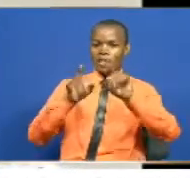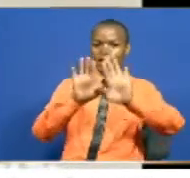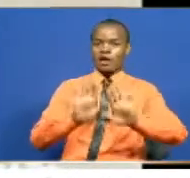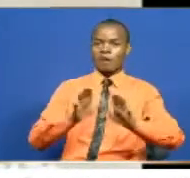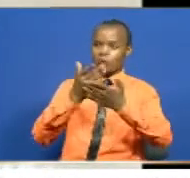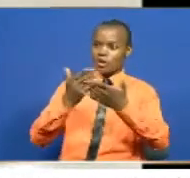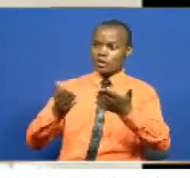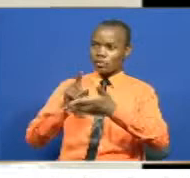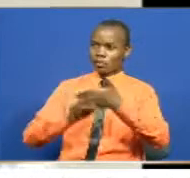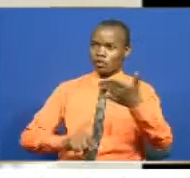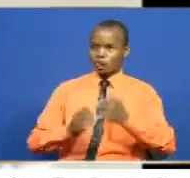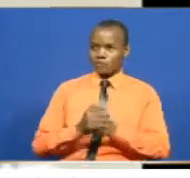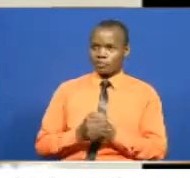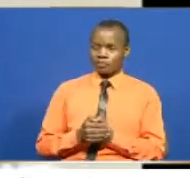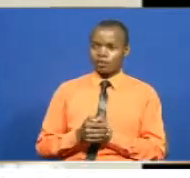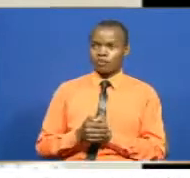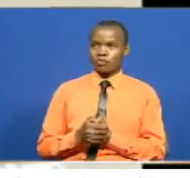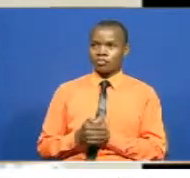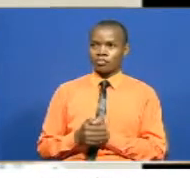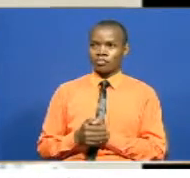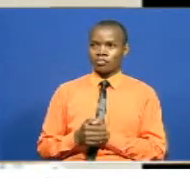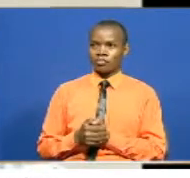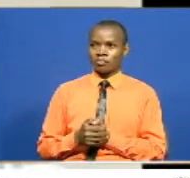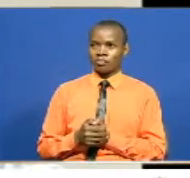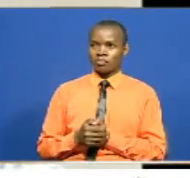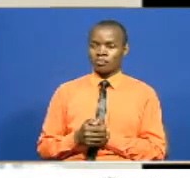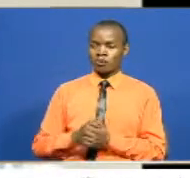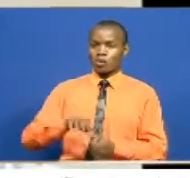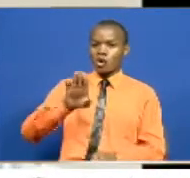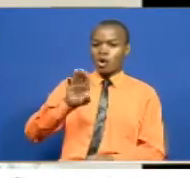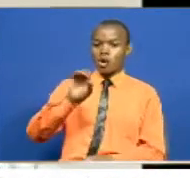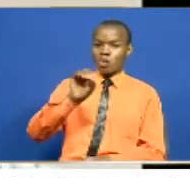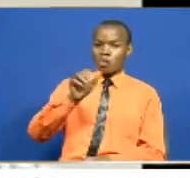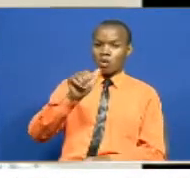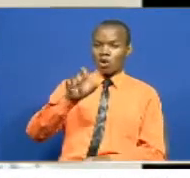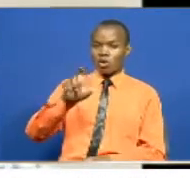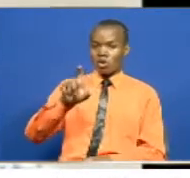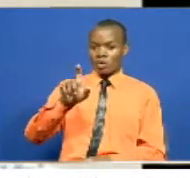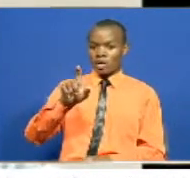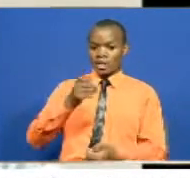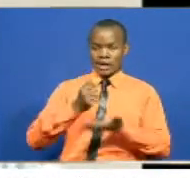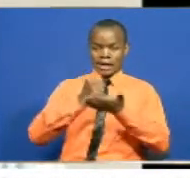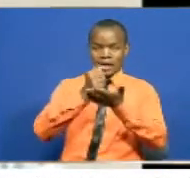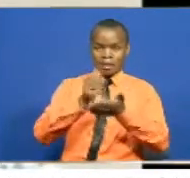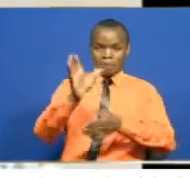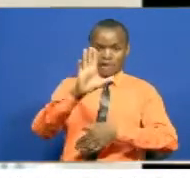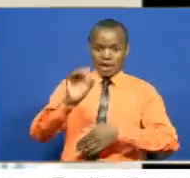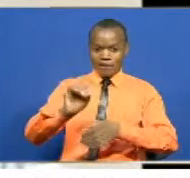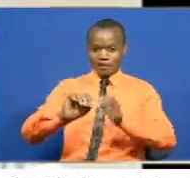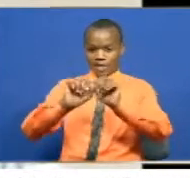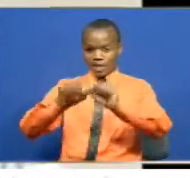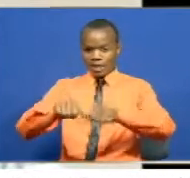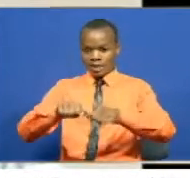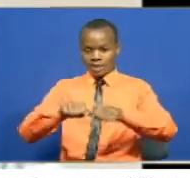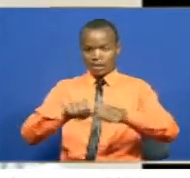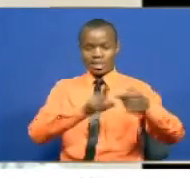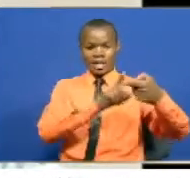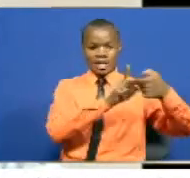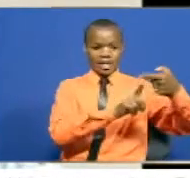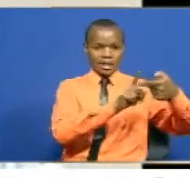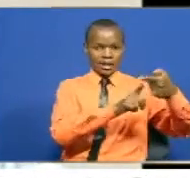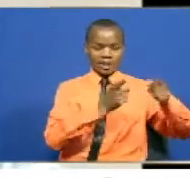that ball can improve, can help Africa to improve the level,